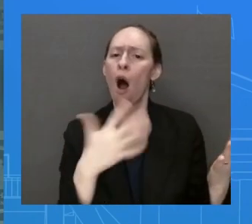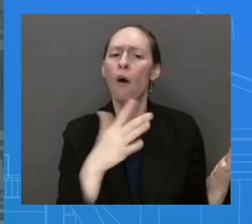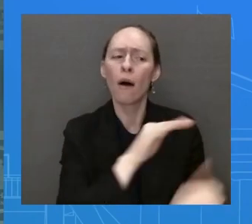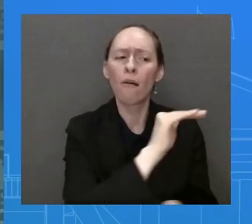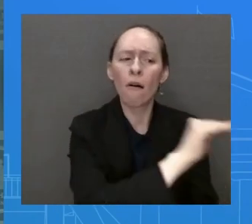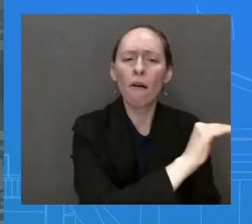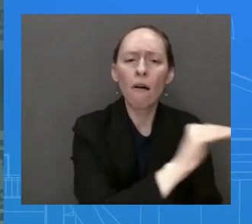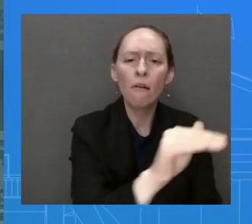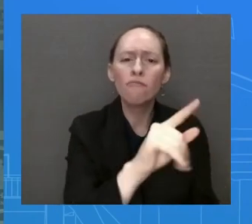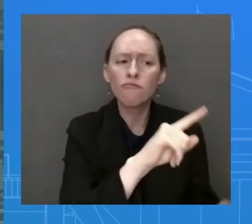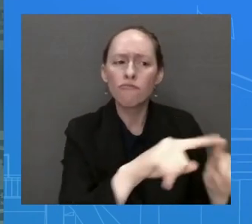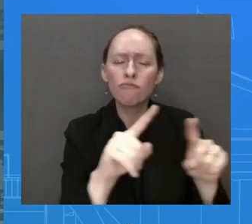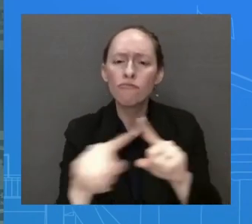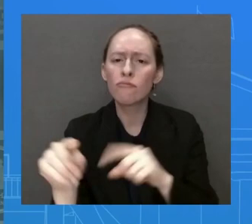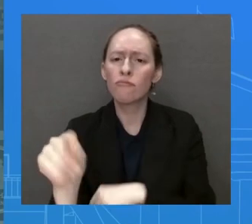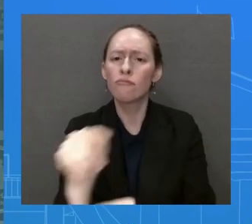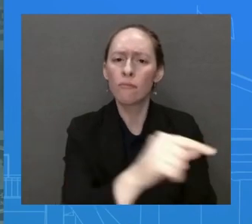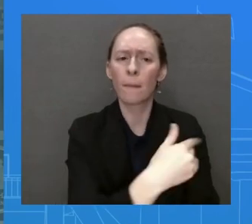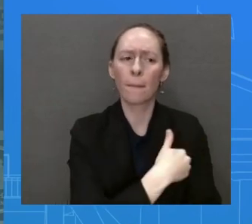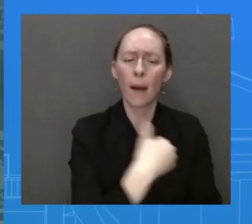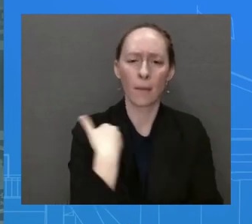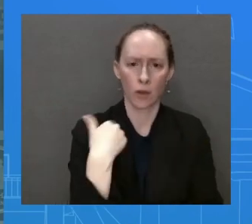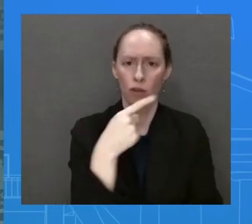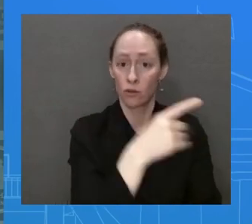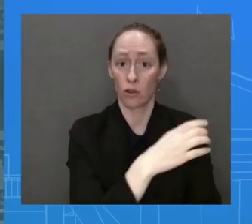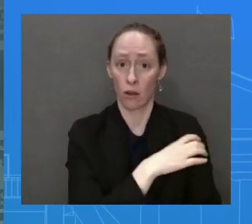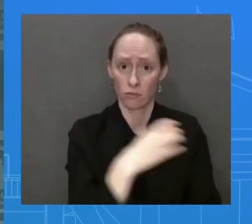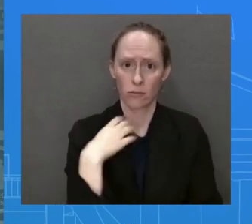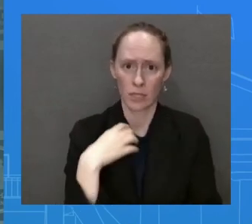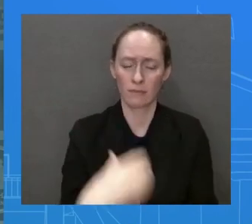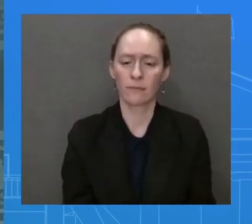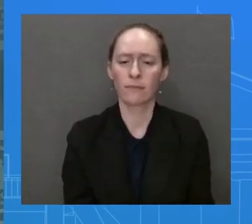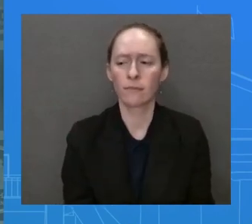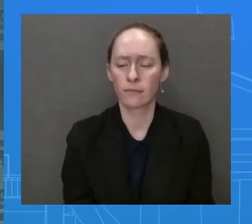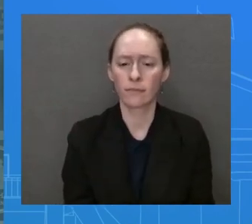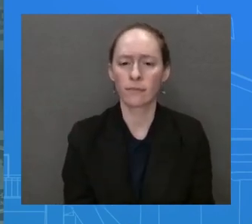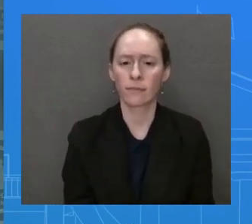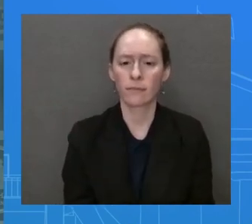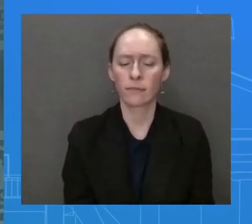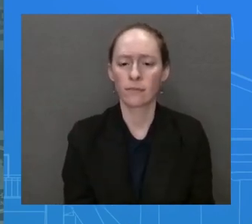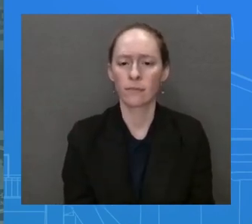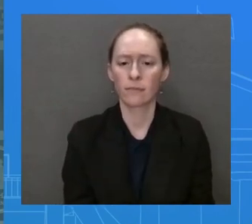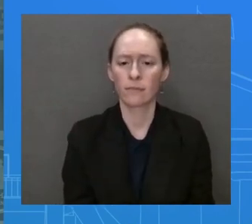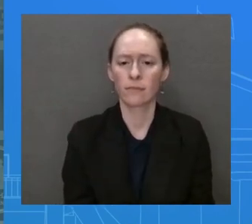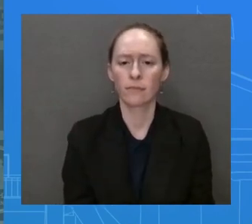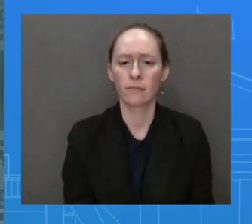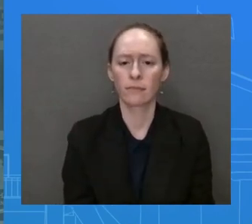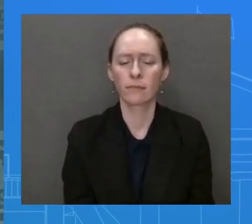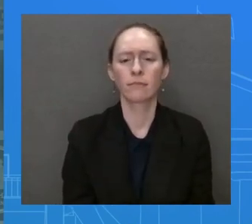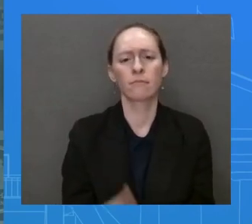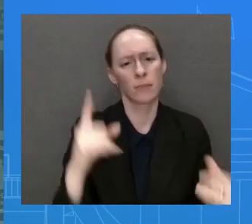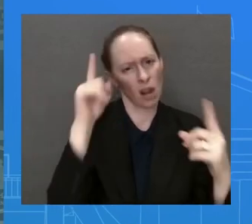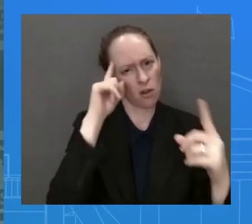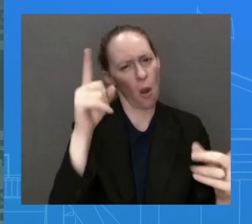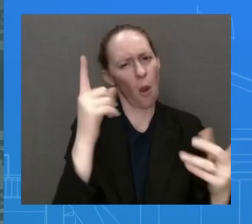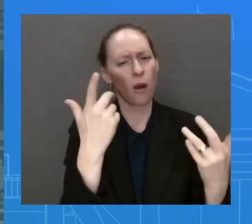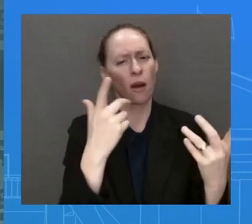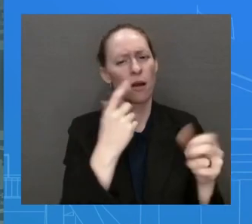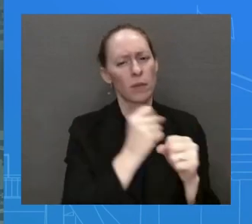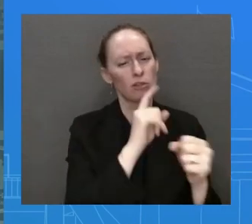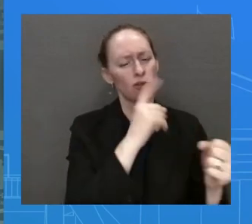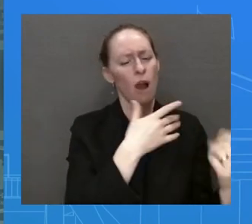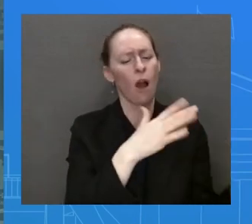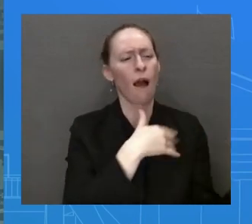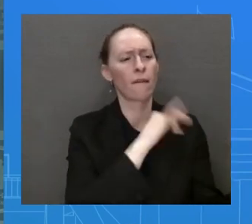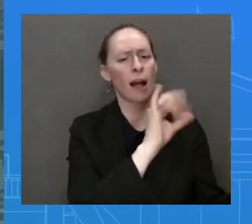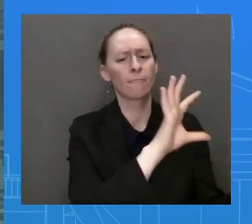making sure that we have those connections with those new members, as I just stated. But I want to say, like in the past, and I've said this before, and I'll say it again, there's